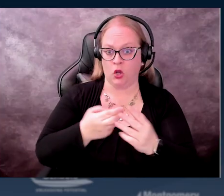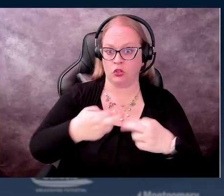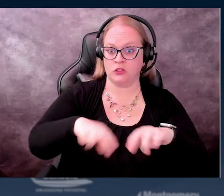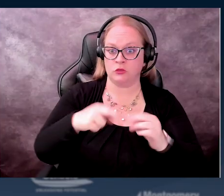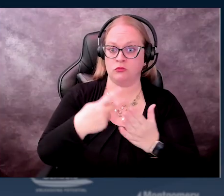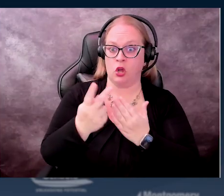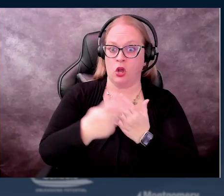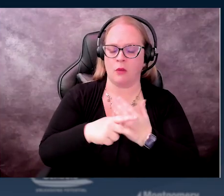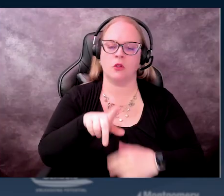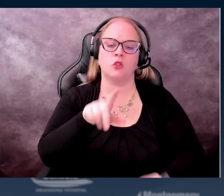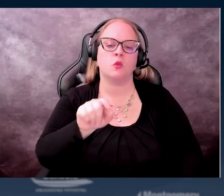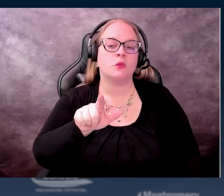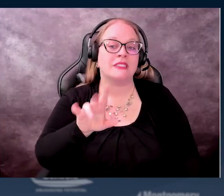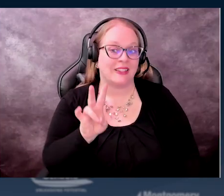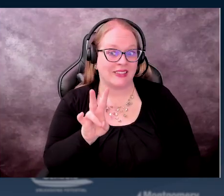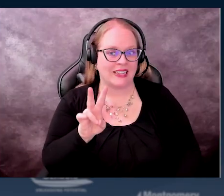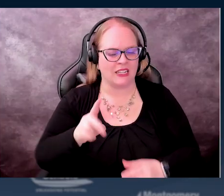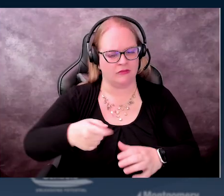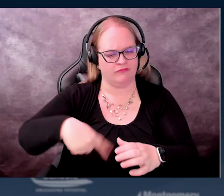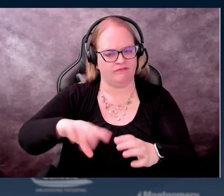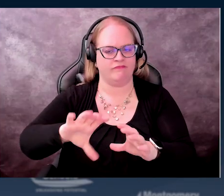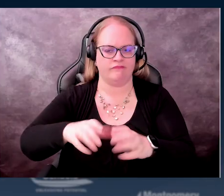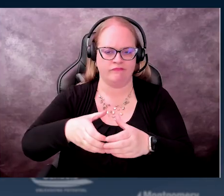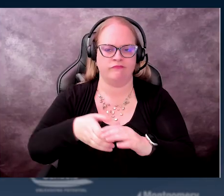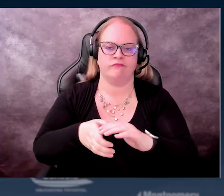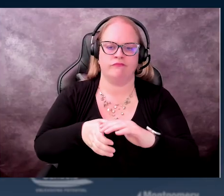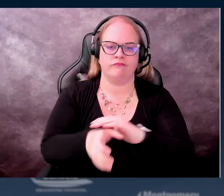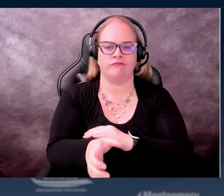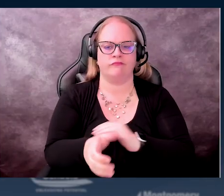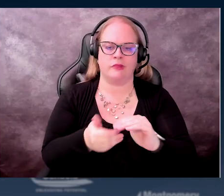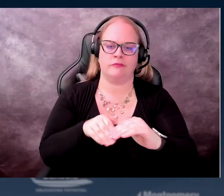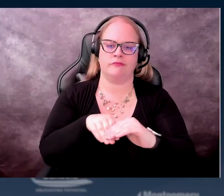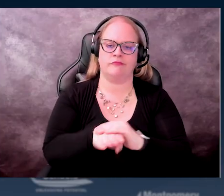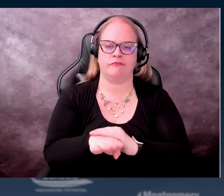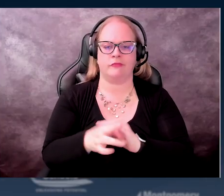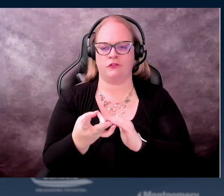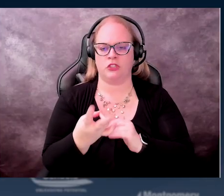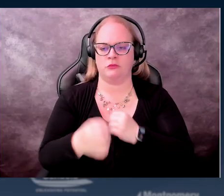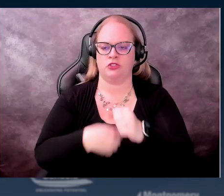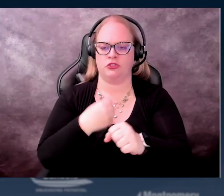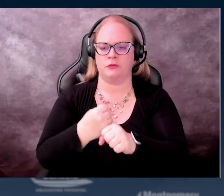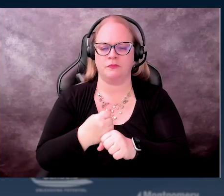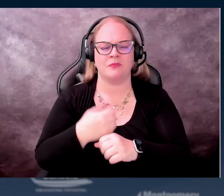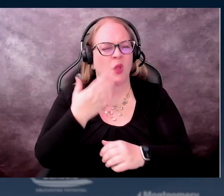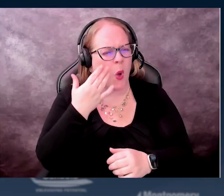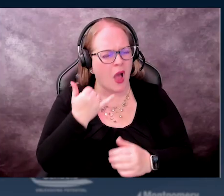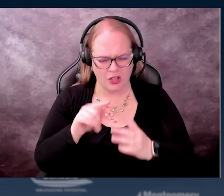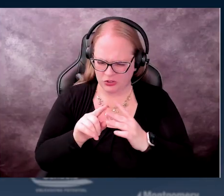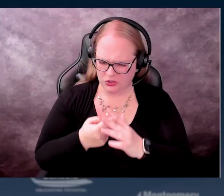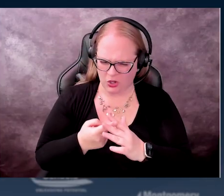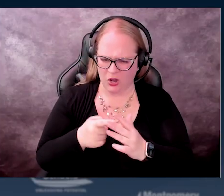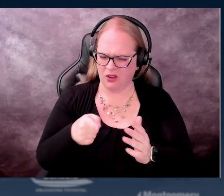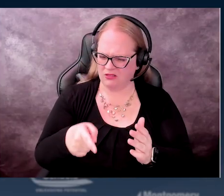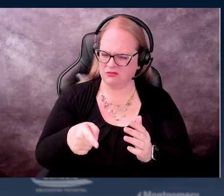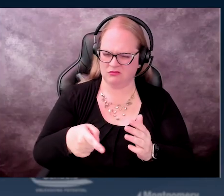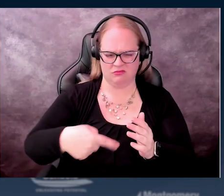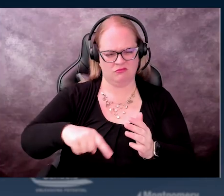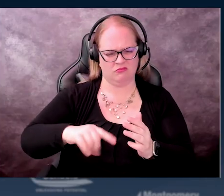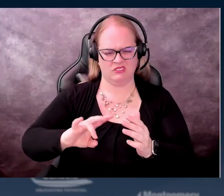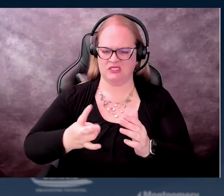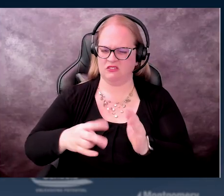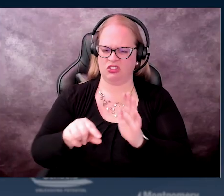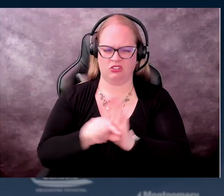MCPS admission process is always the year before the program starts. So families of grade 8